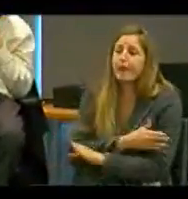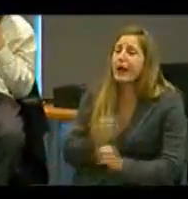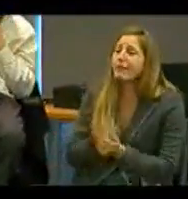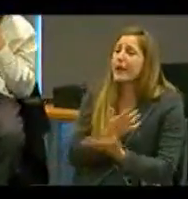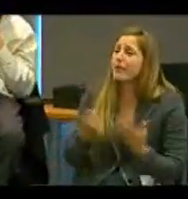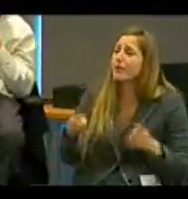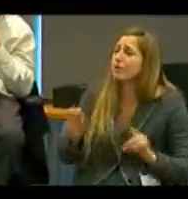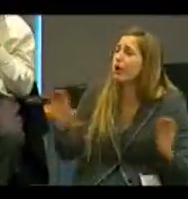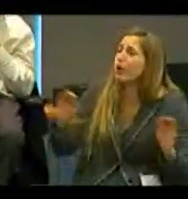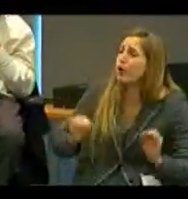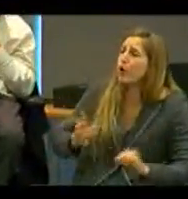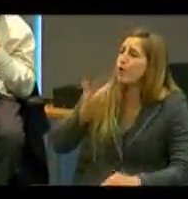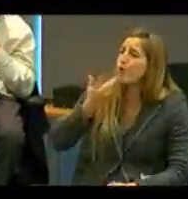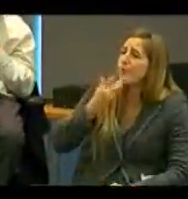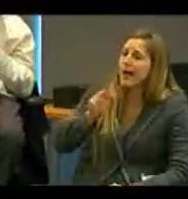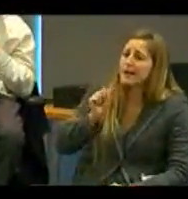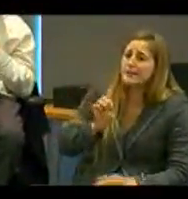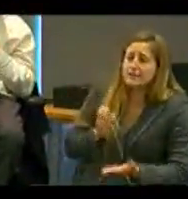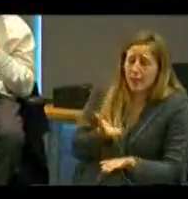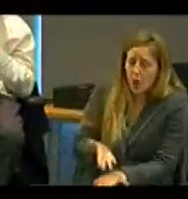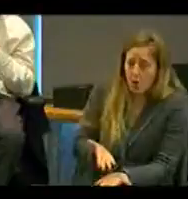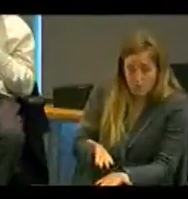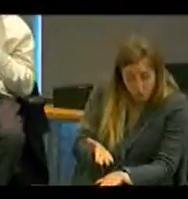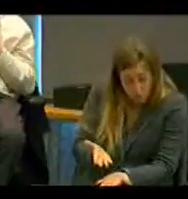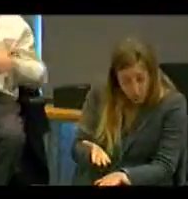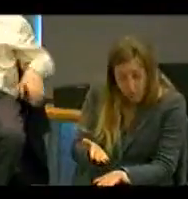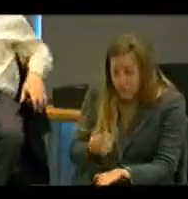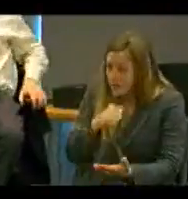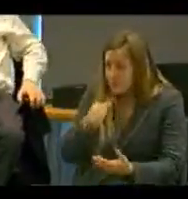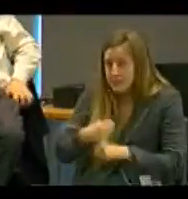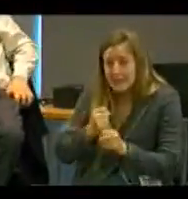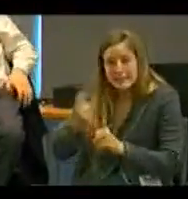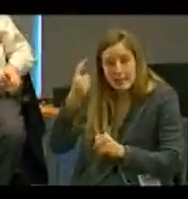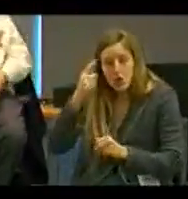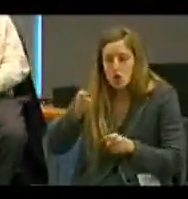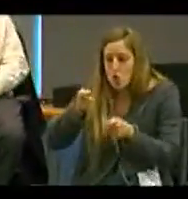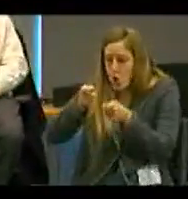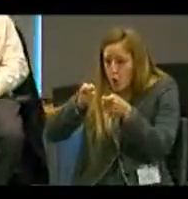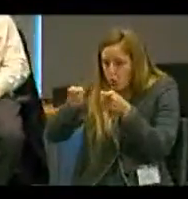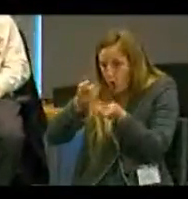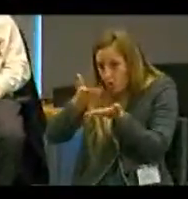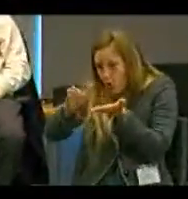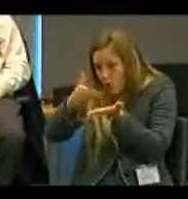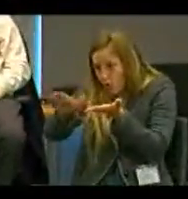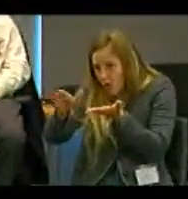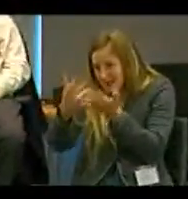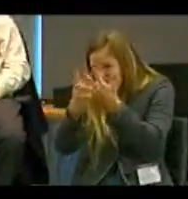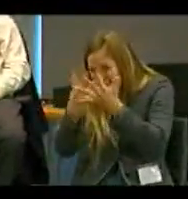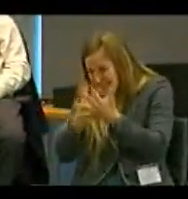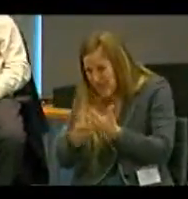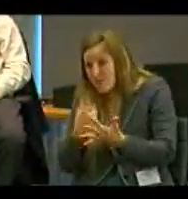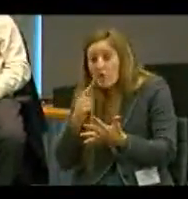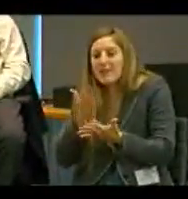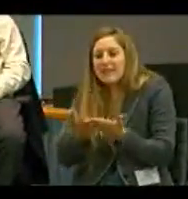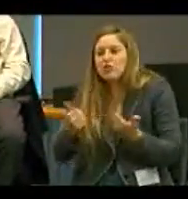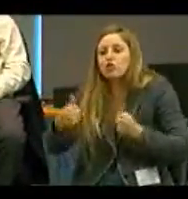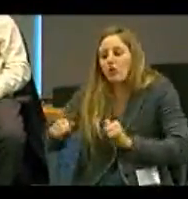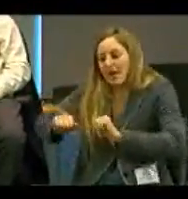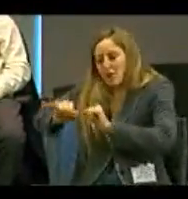bias existed? That doesn't make sense. That you're controlling for the thing you're trying to measure. So I would disagree with that